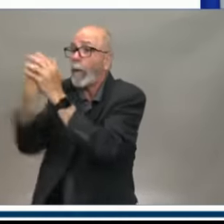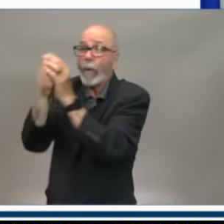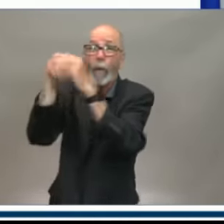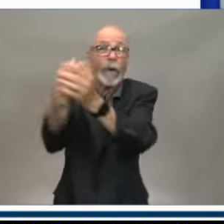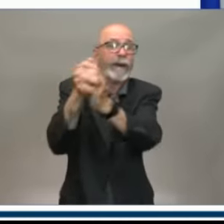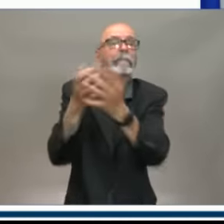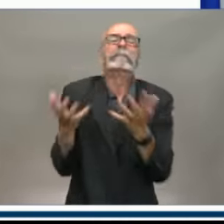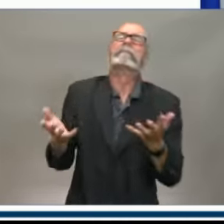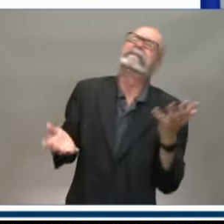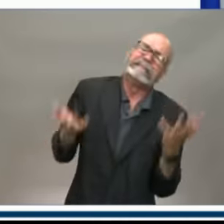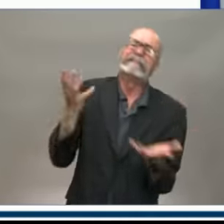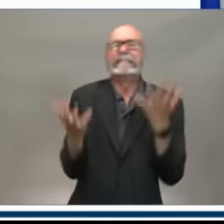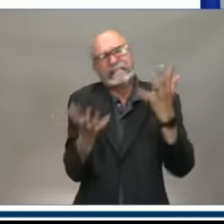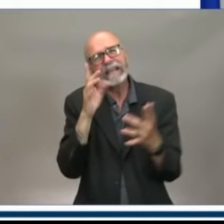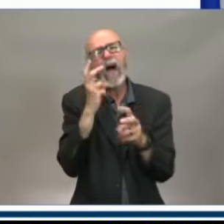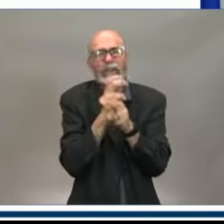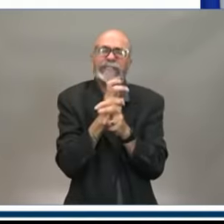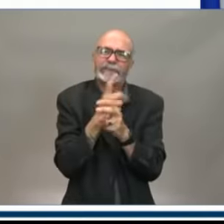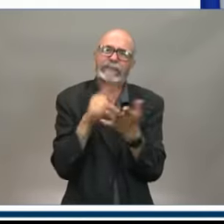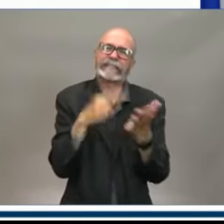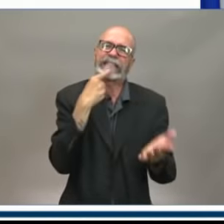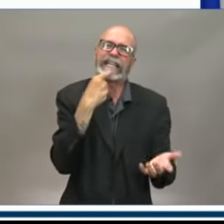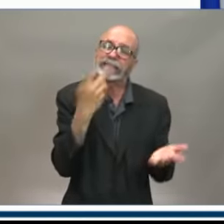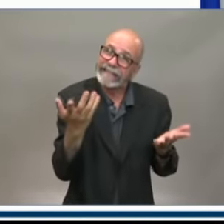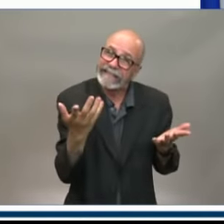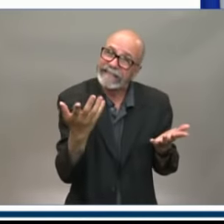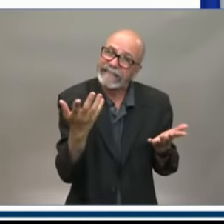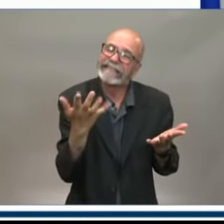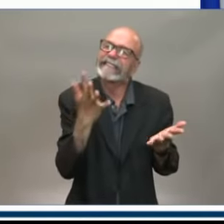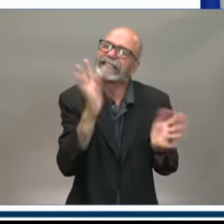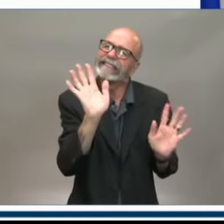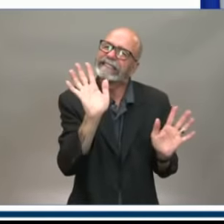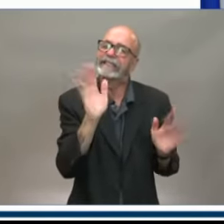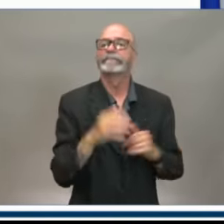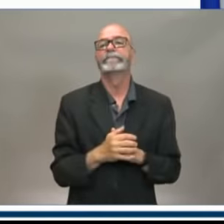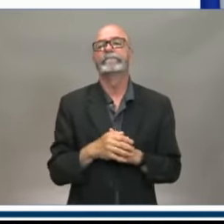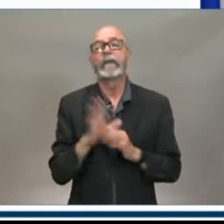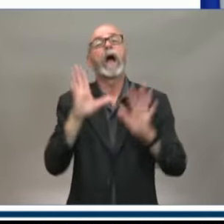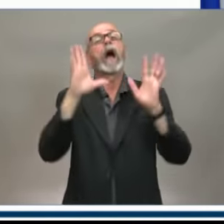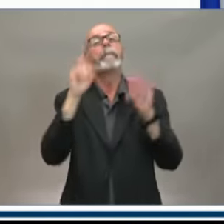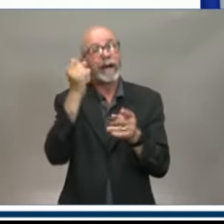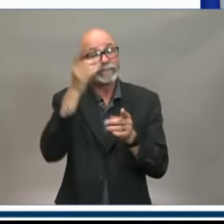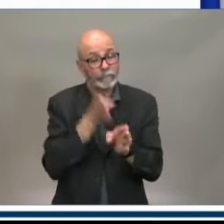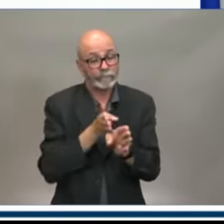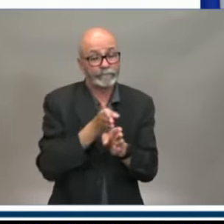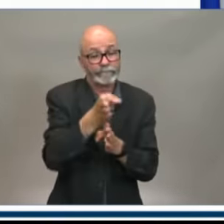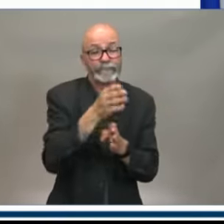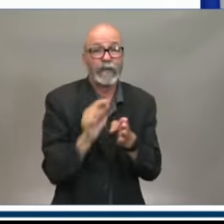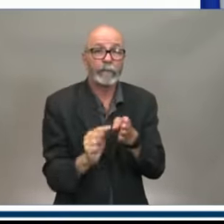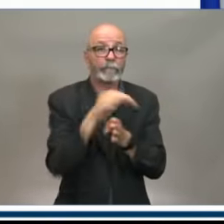continue. And as far as the border, we'll continue to hold our information